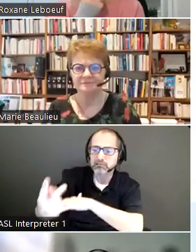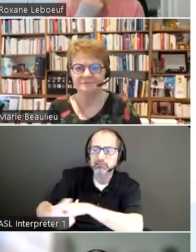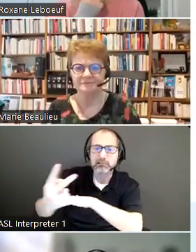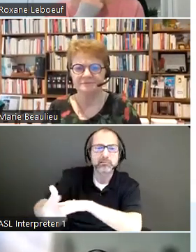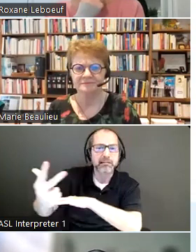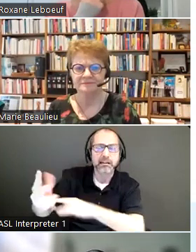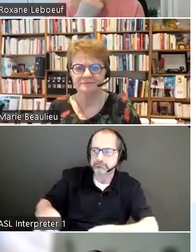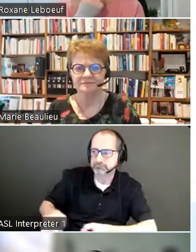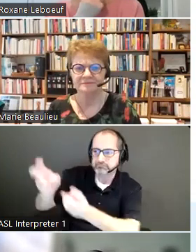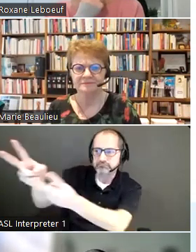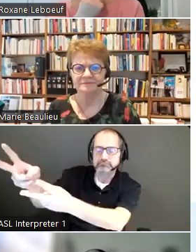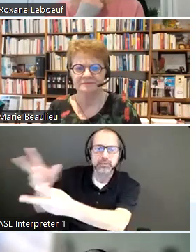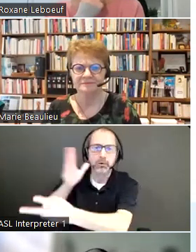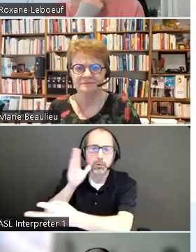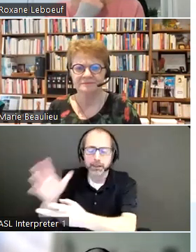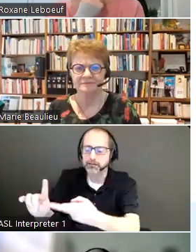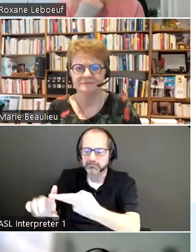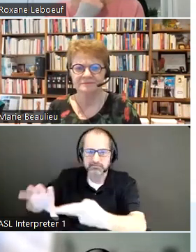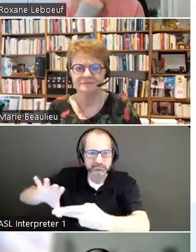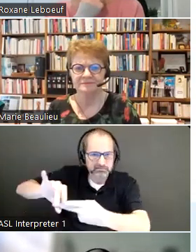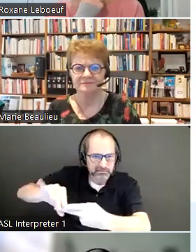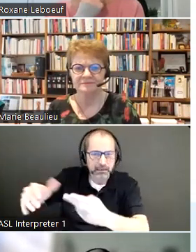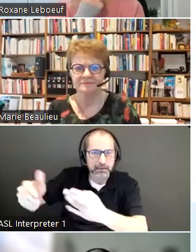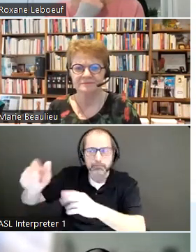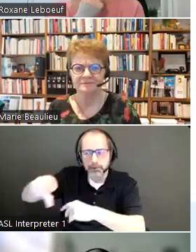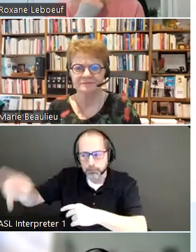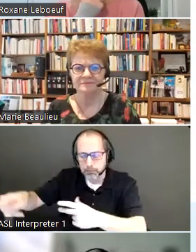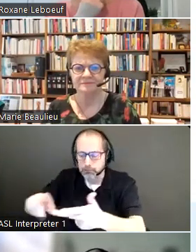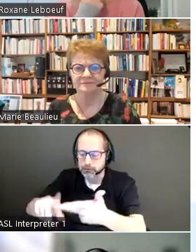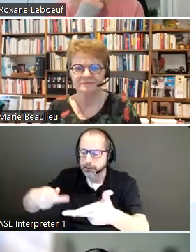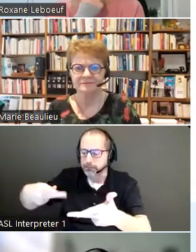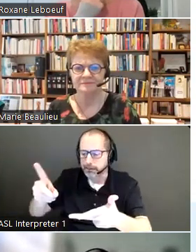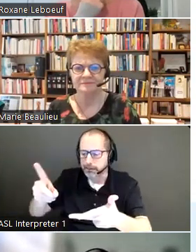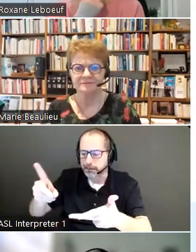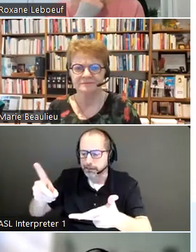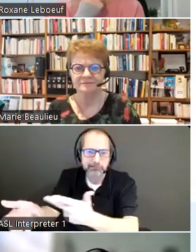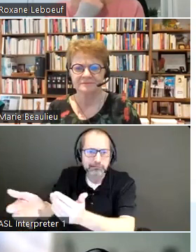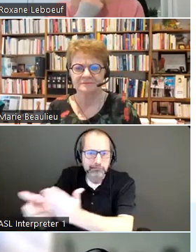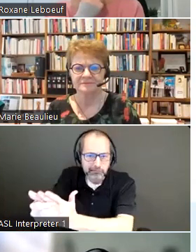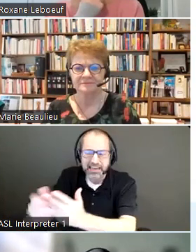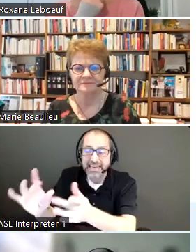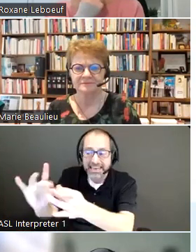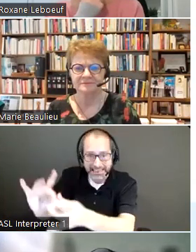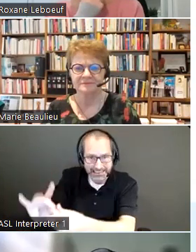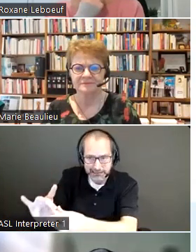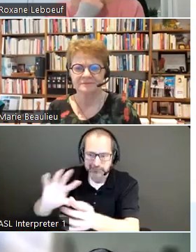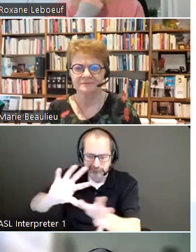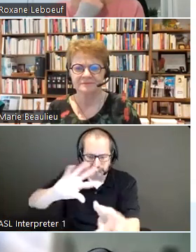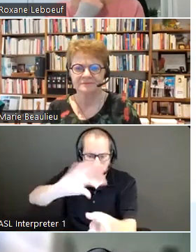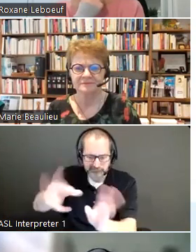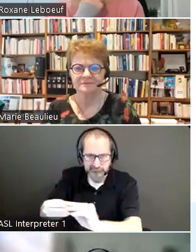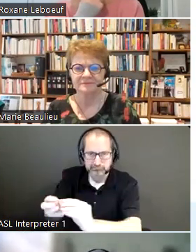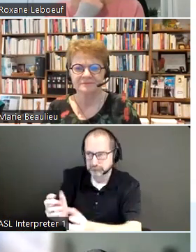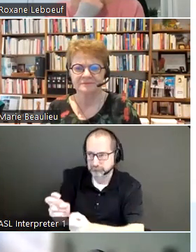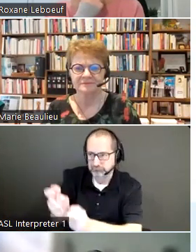with the PowerPoint and a PDF, as well as any links that are shared during the session today. And finally, just a reminder, we